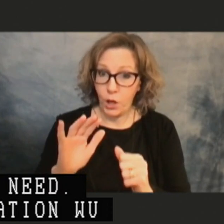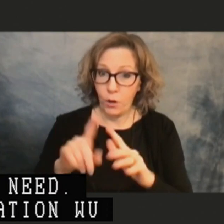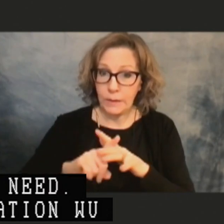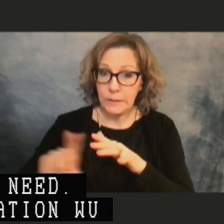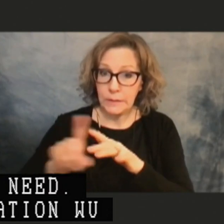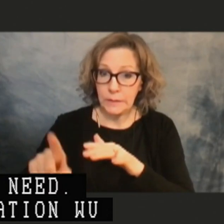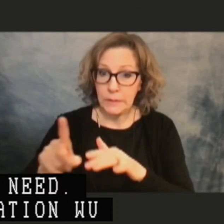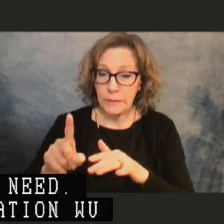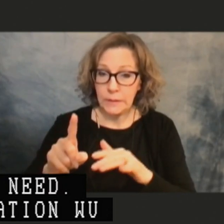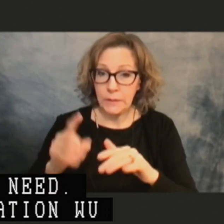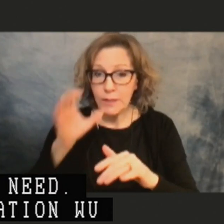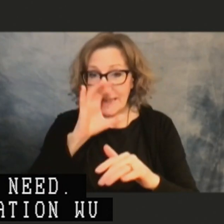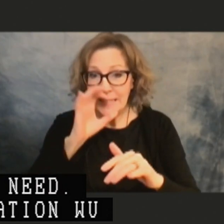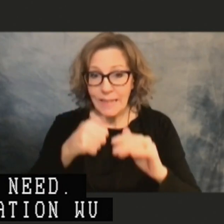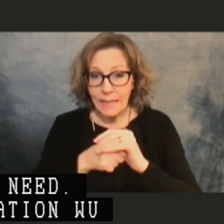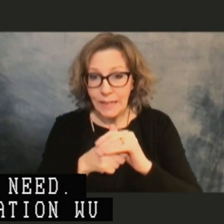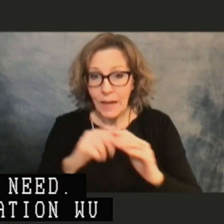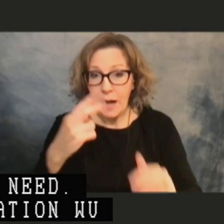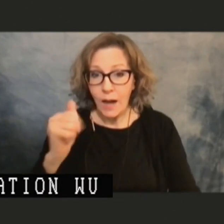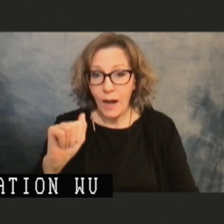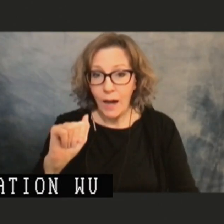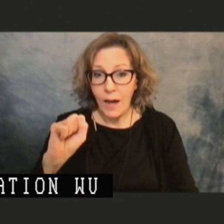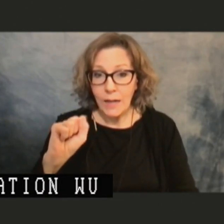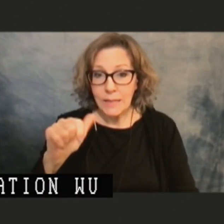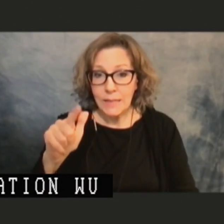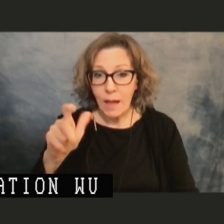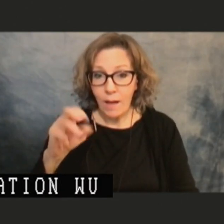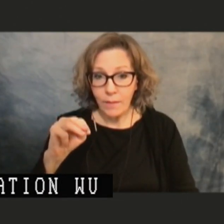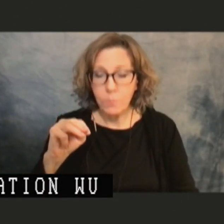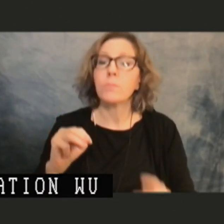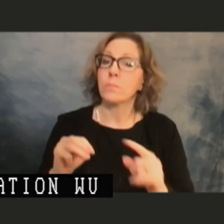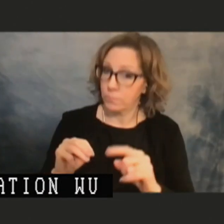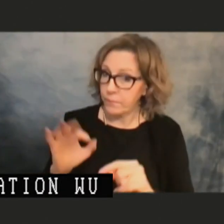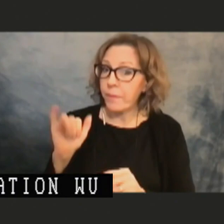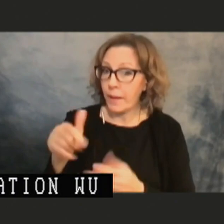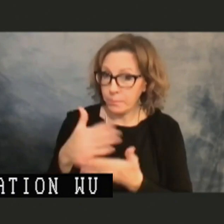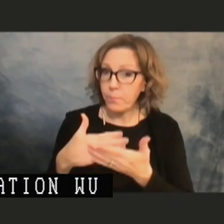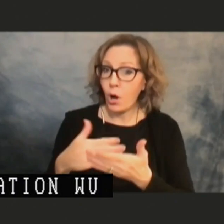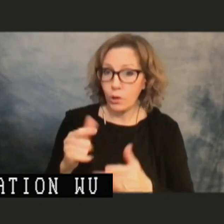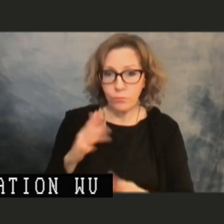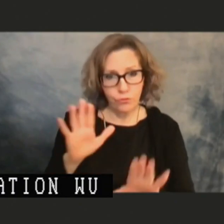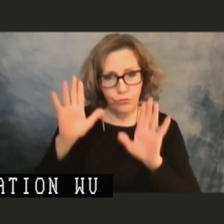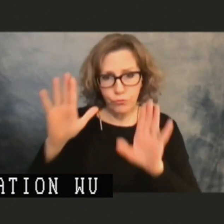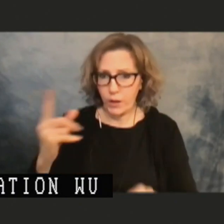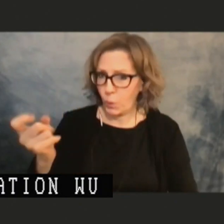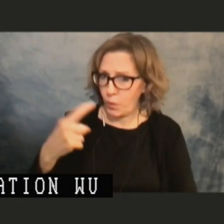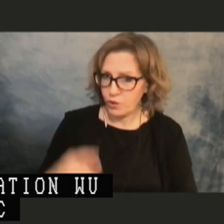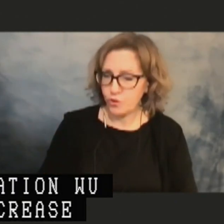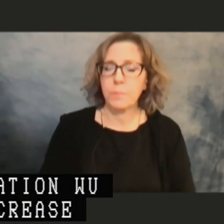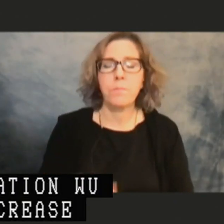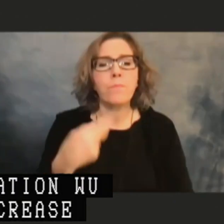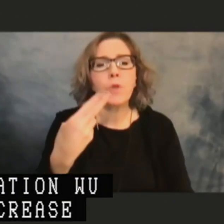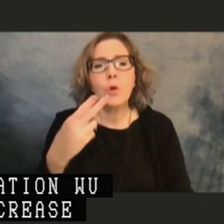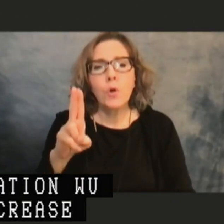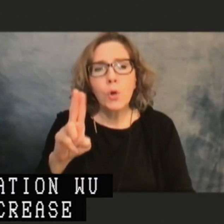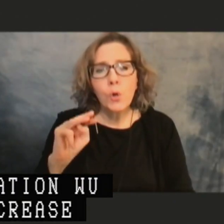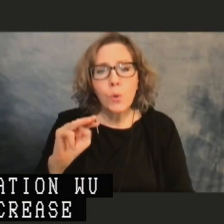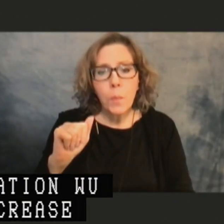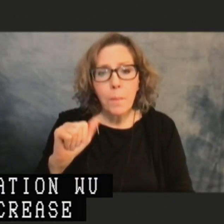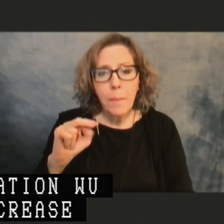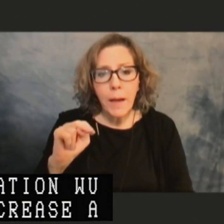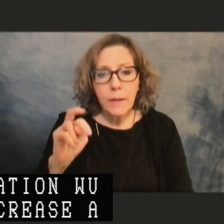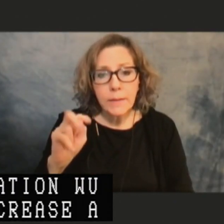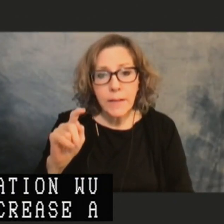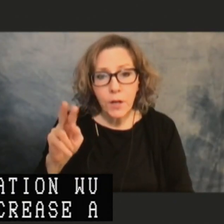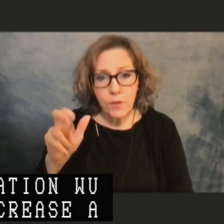or? That is part of it. What a great question. That is part of it. So humanitarian cases, now I have to say that